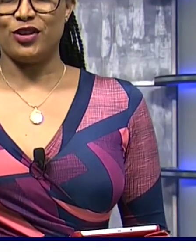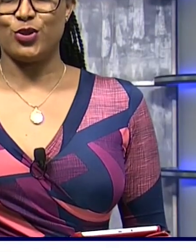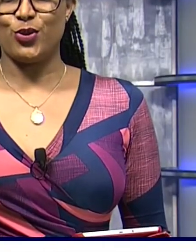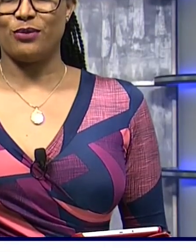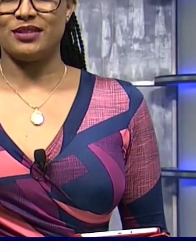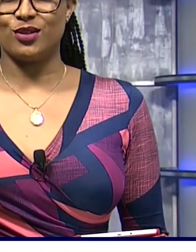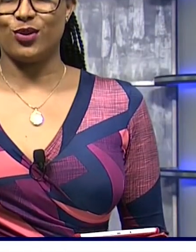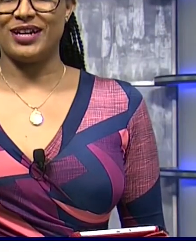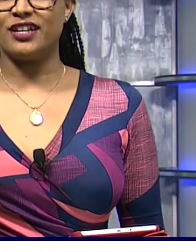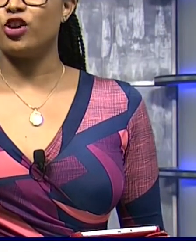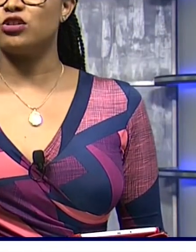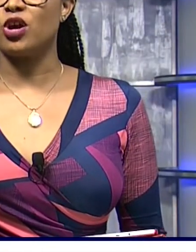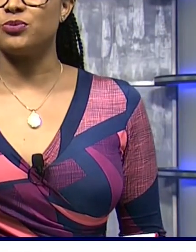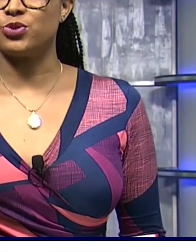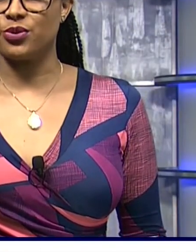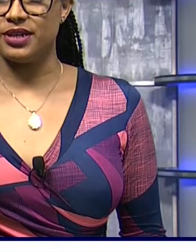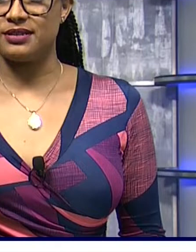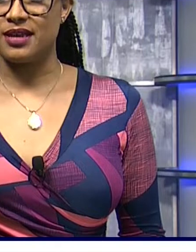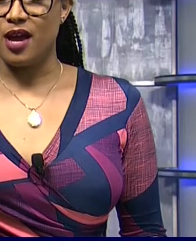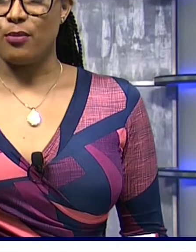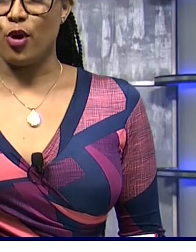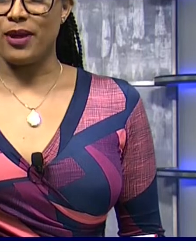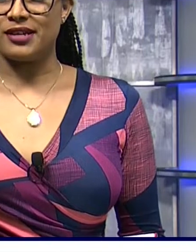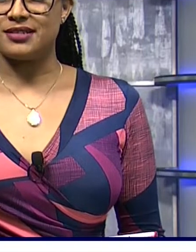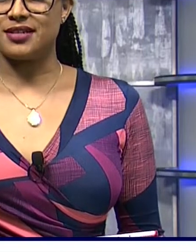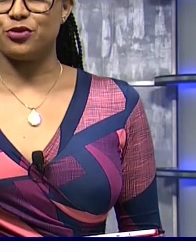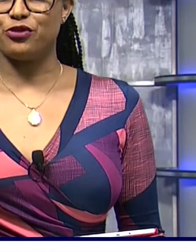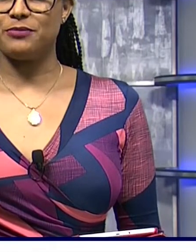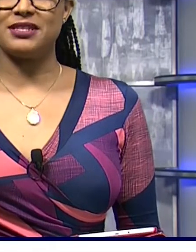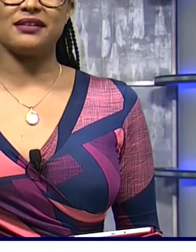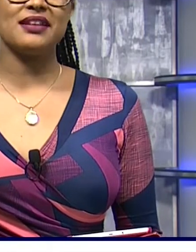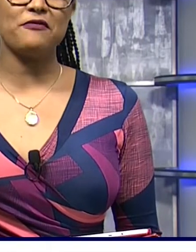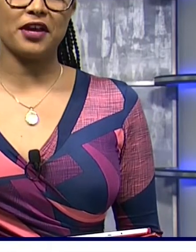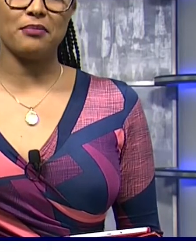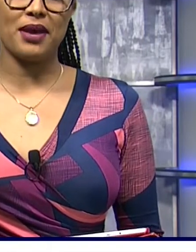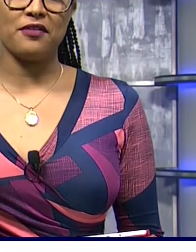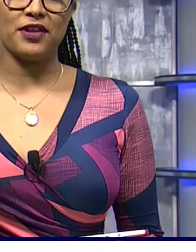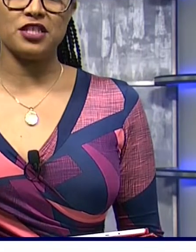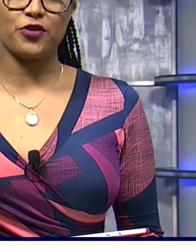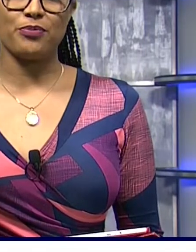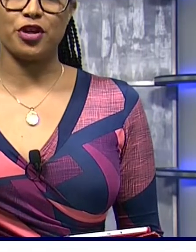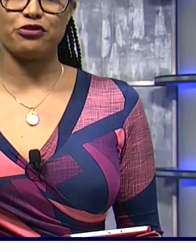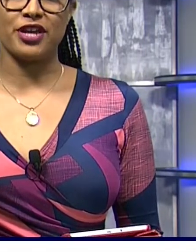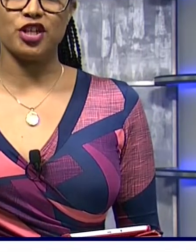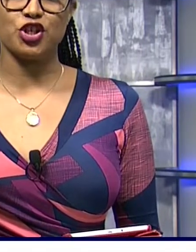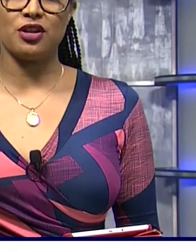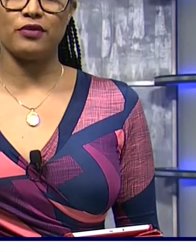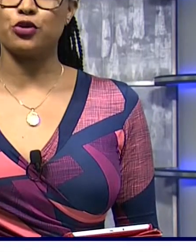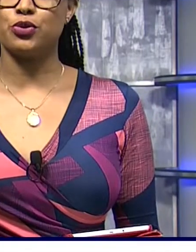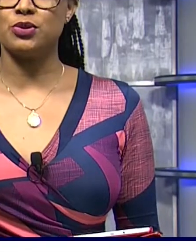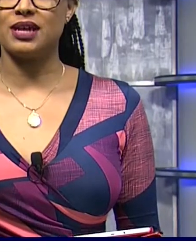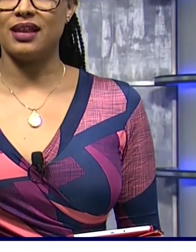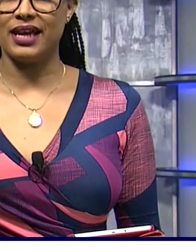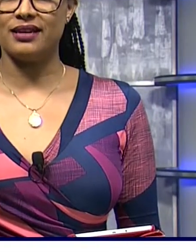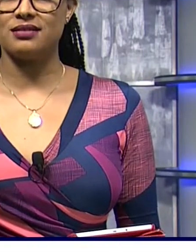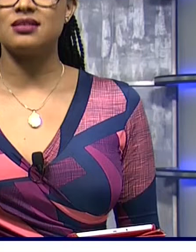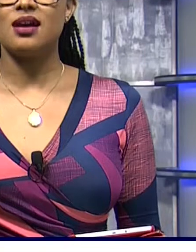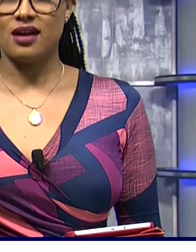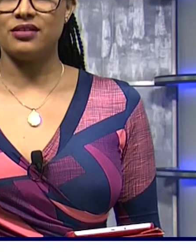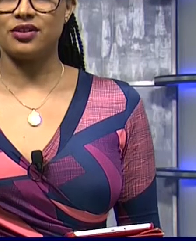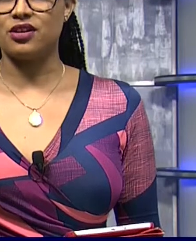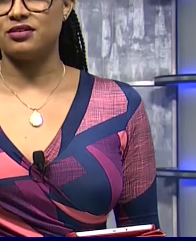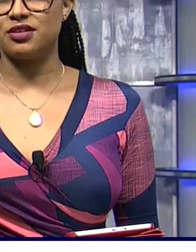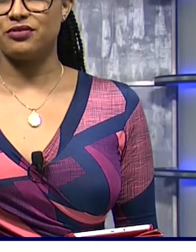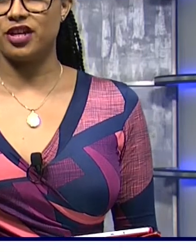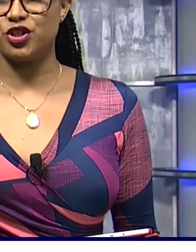A very good evening to you. I'm Lisa Lord, and in our top stories, Barbados could reap significant benefits from the creation of a cruise